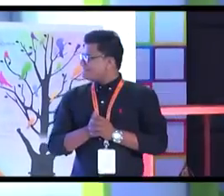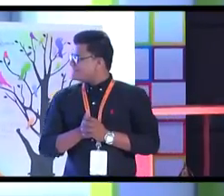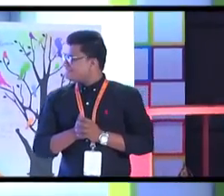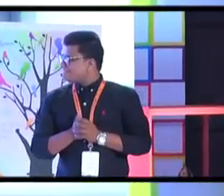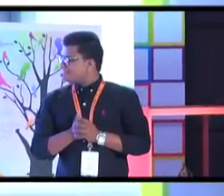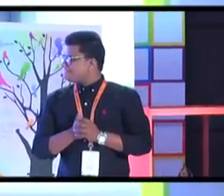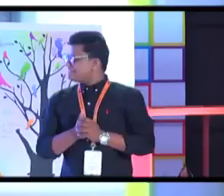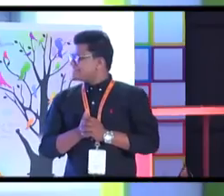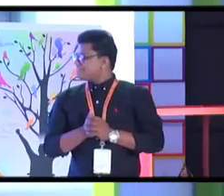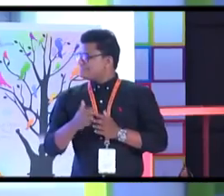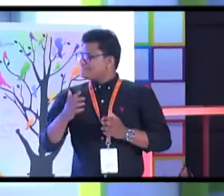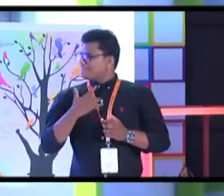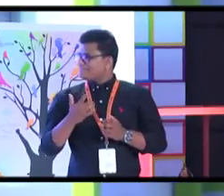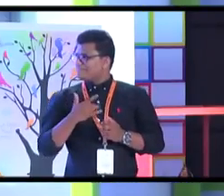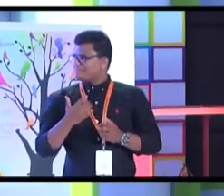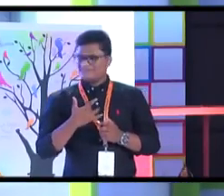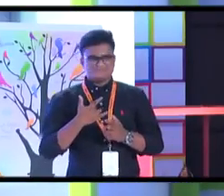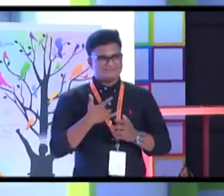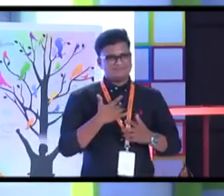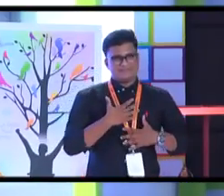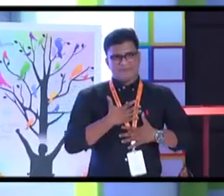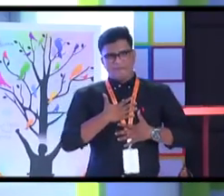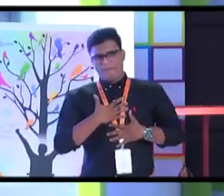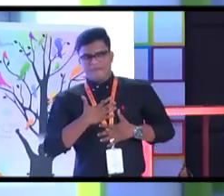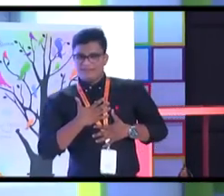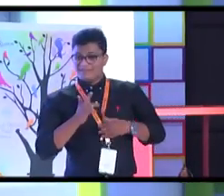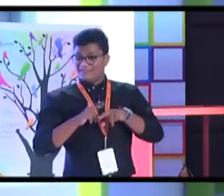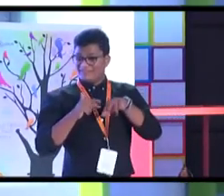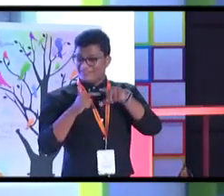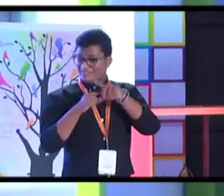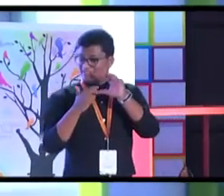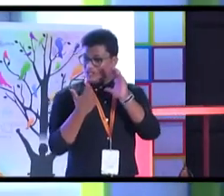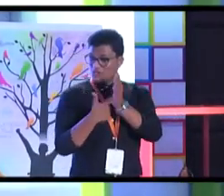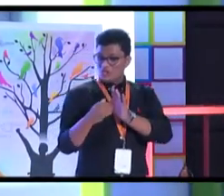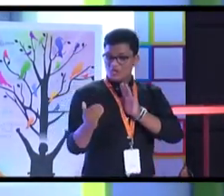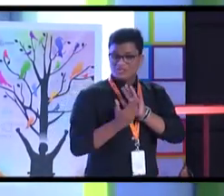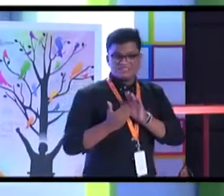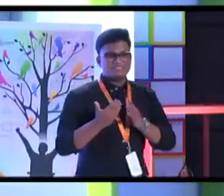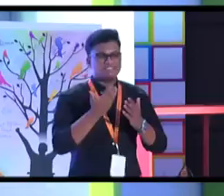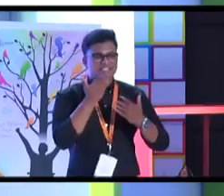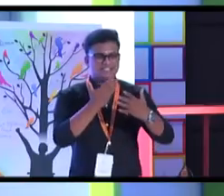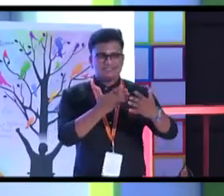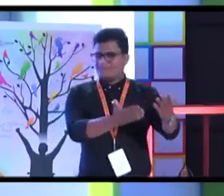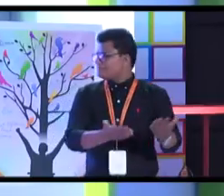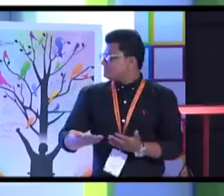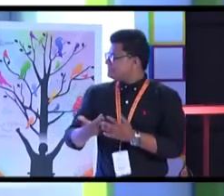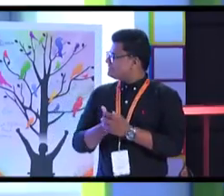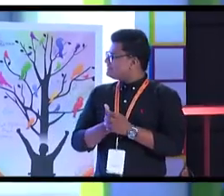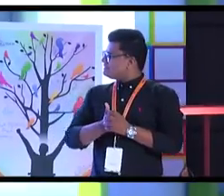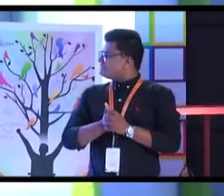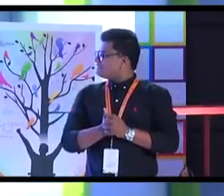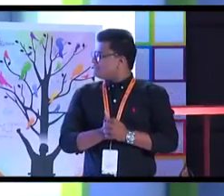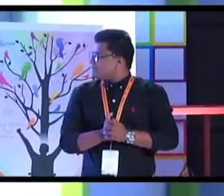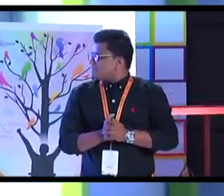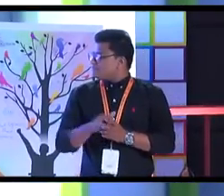What a great opportunity to be here. So Firoz, thank you very much for inviting, presenting with this